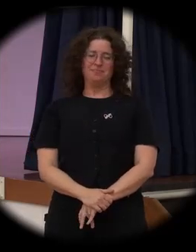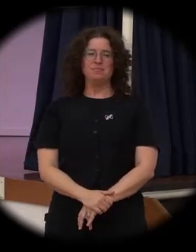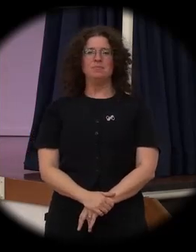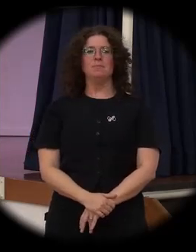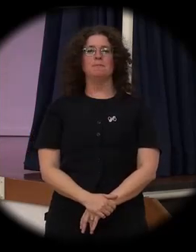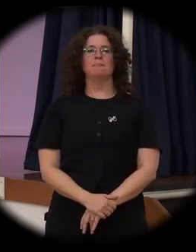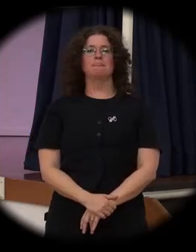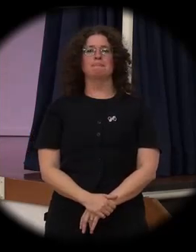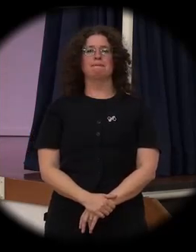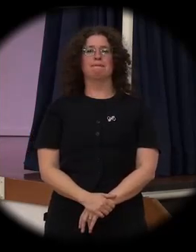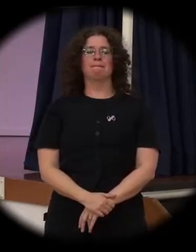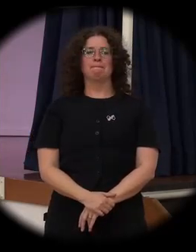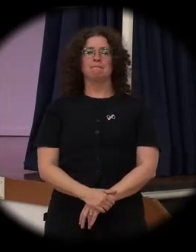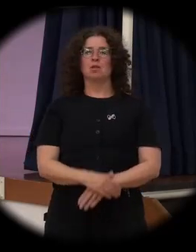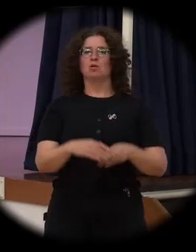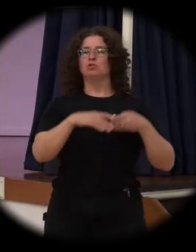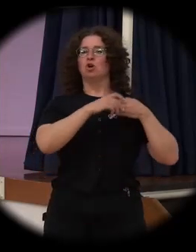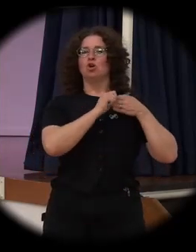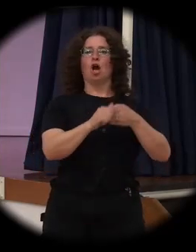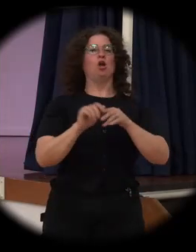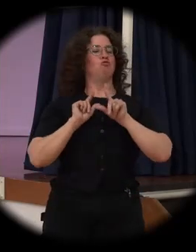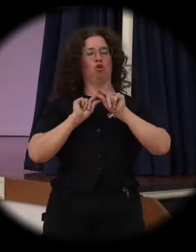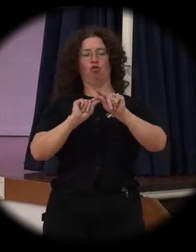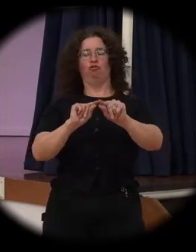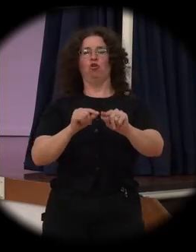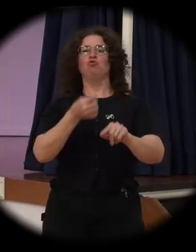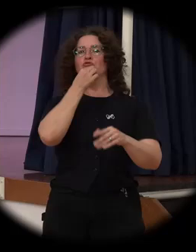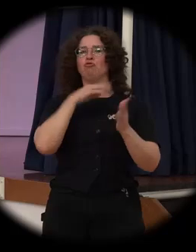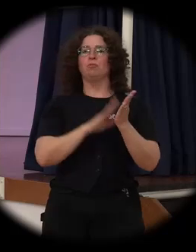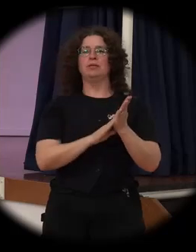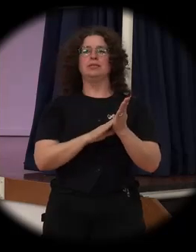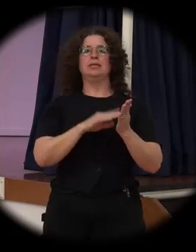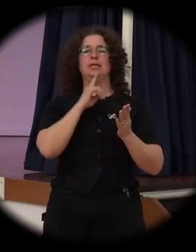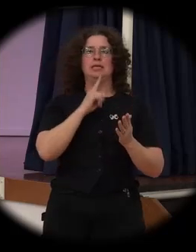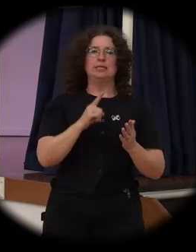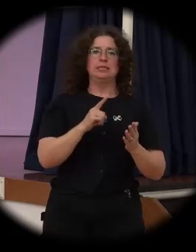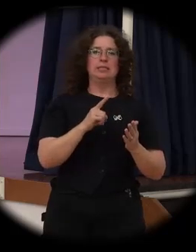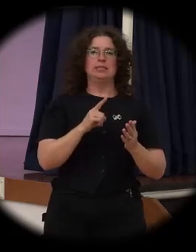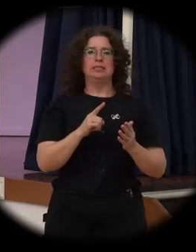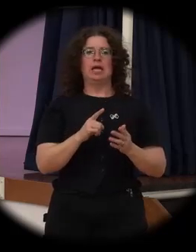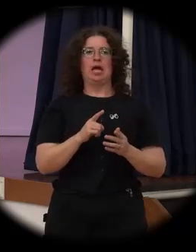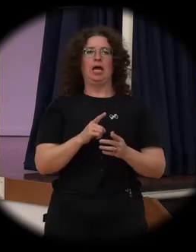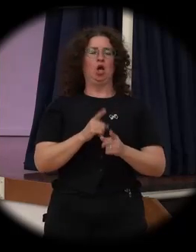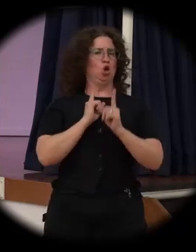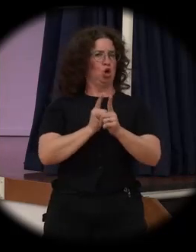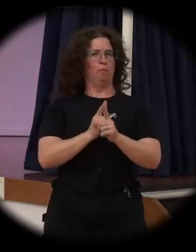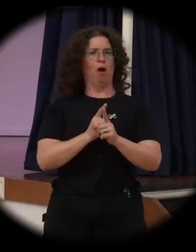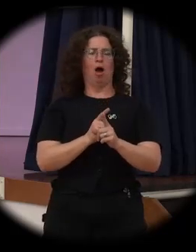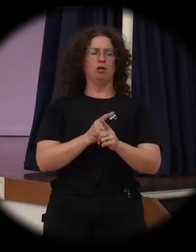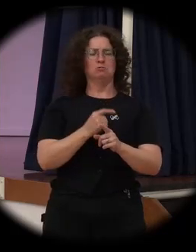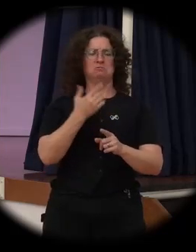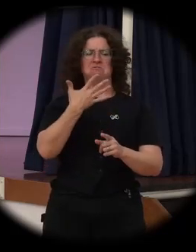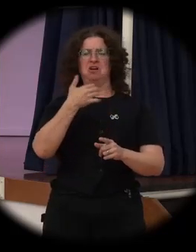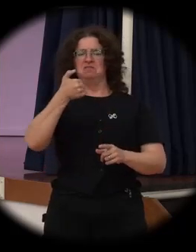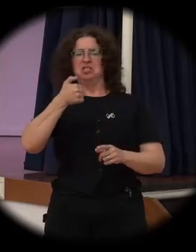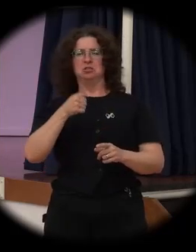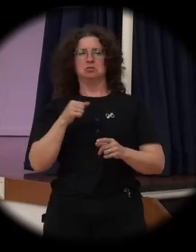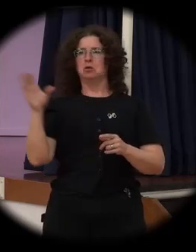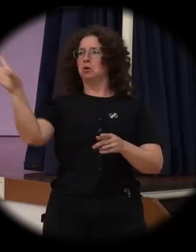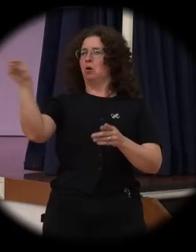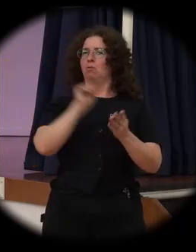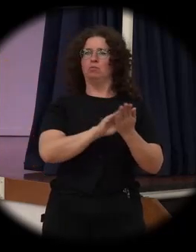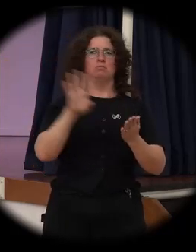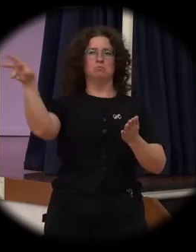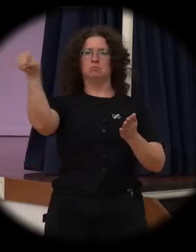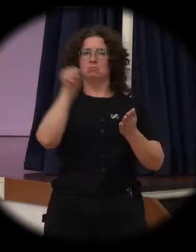And following that guide is pretty much just a few minutes of, it'll just tell you like run this console command and this one, and there's like 5 or 6 of them. You just copy one after